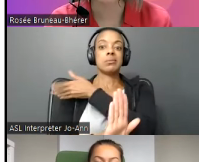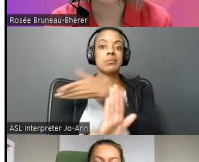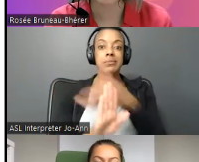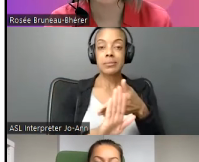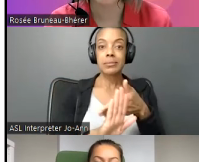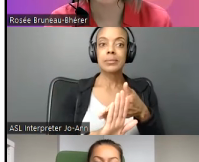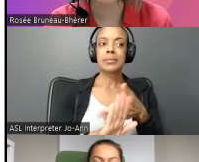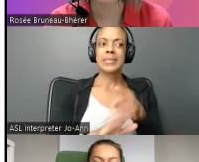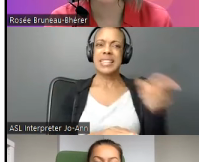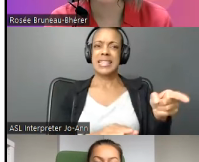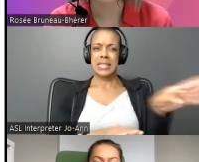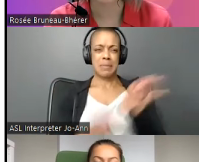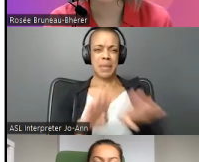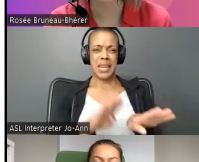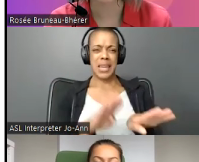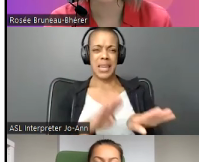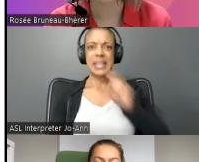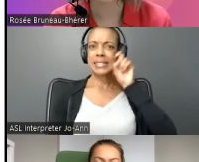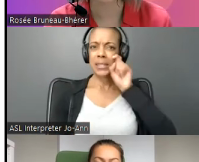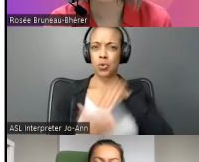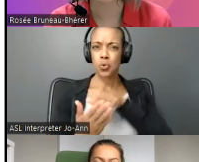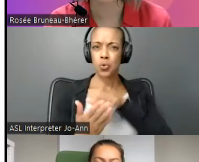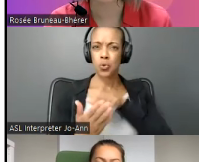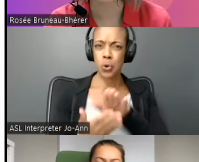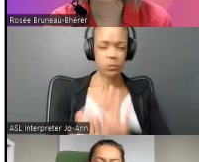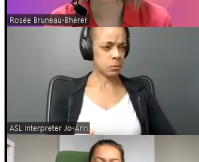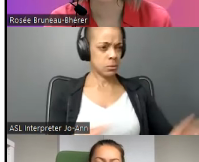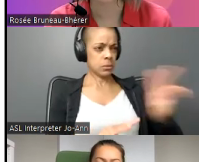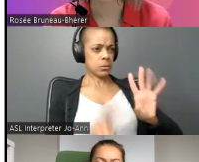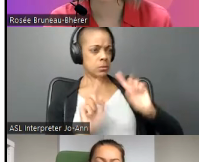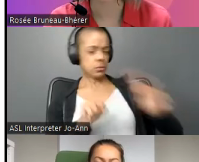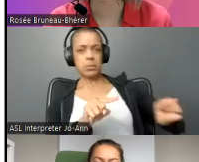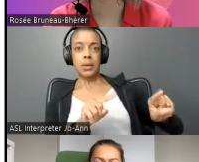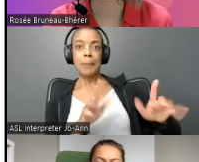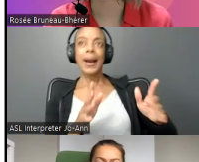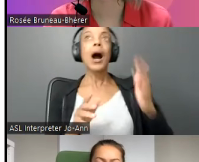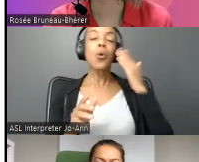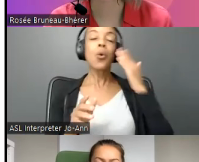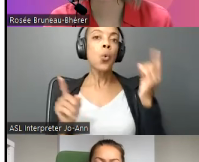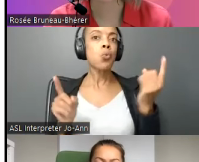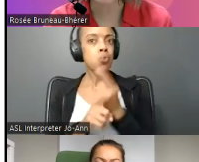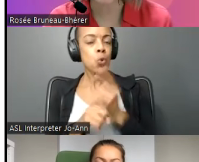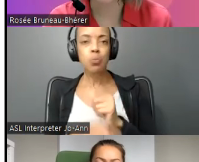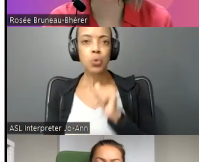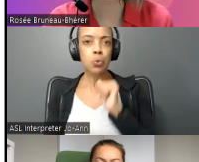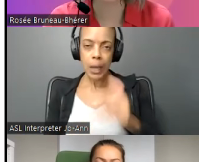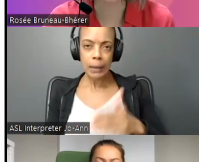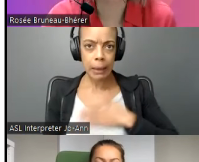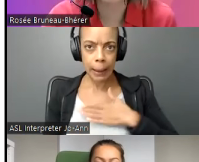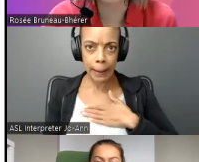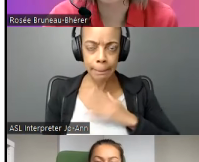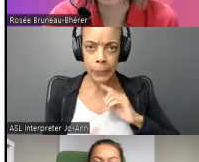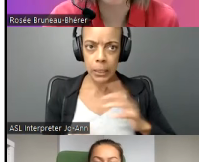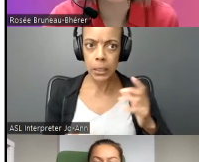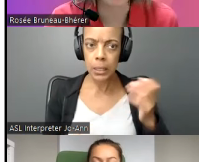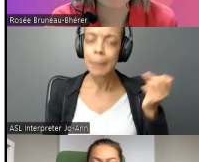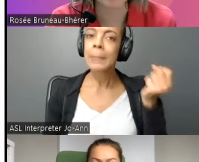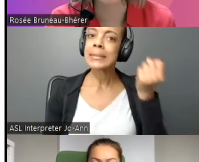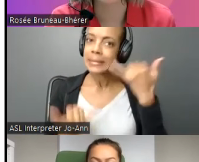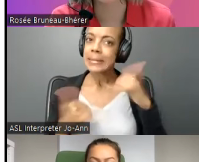manner, and that makes us react, and it's valid what we're doing, but it's easy to forget how to look at